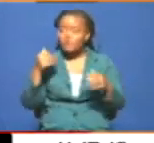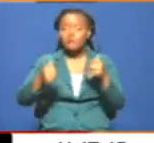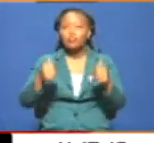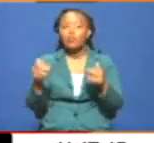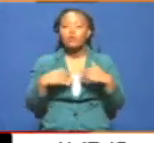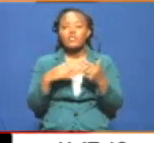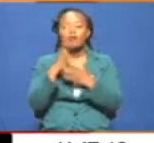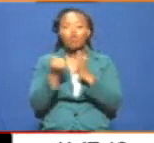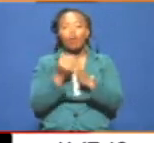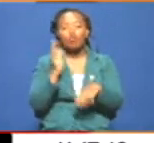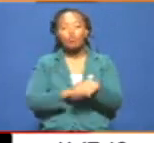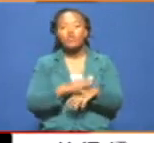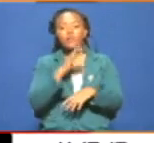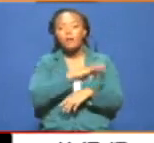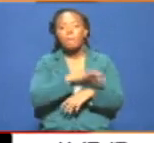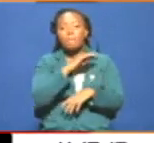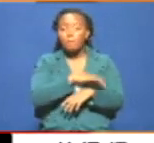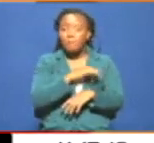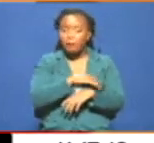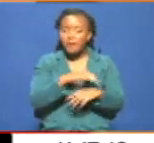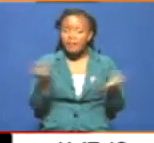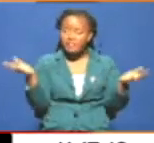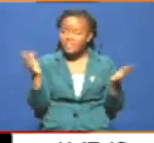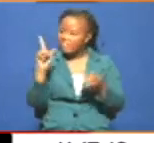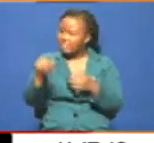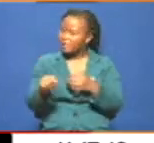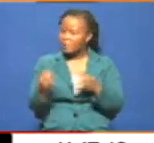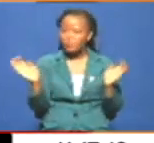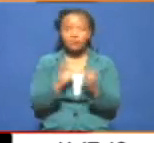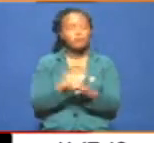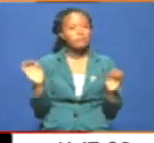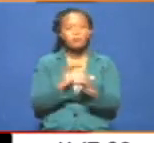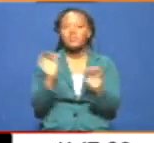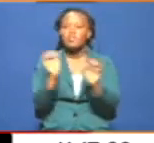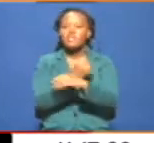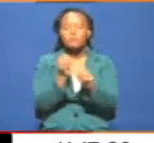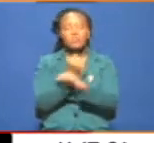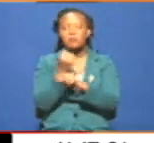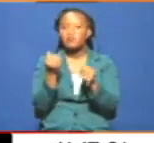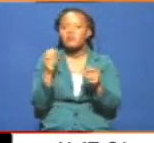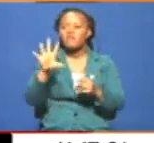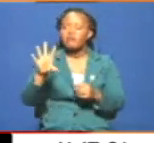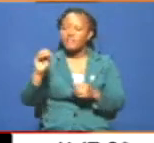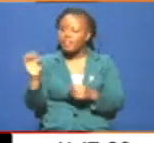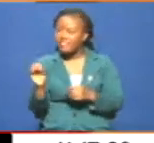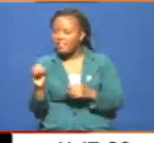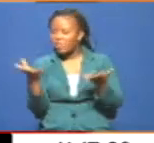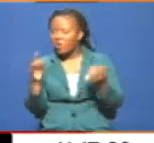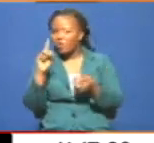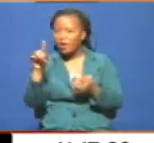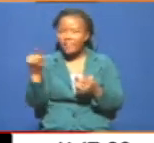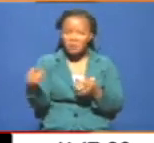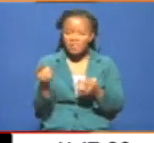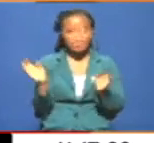good benefits, it cannot come cheap. It cannot go for 500 shillings, it cannot go for 1,000 shillings and so on.